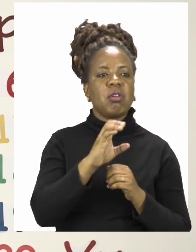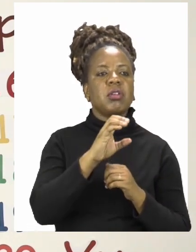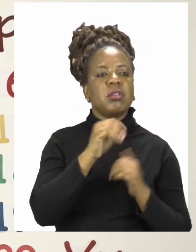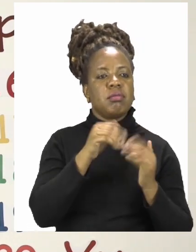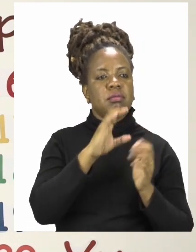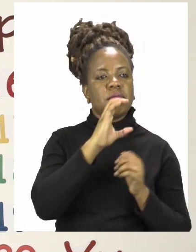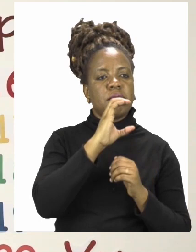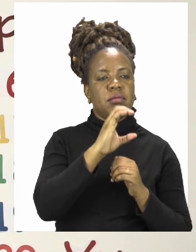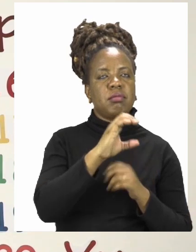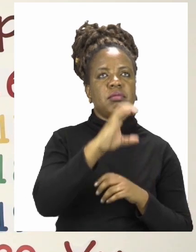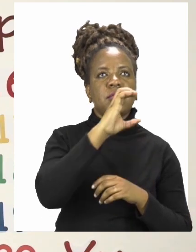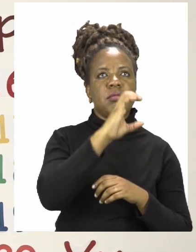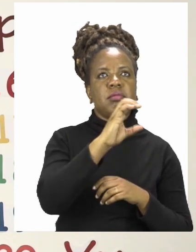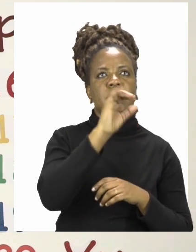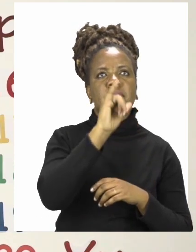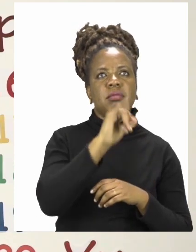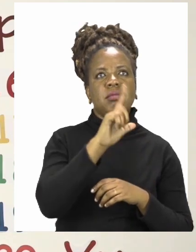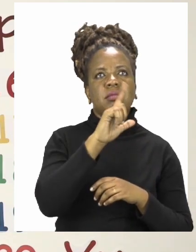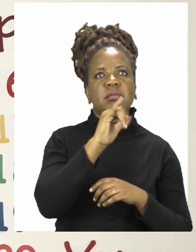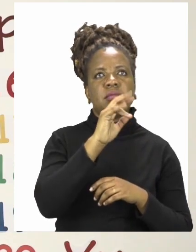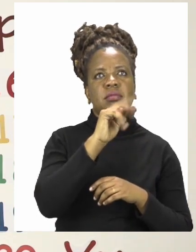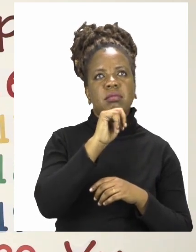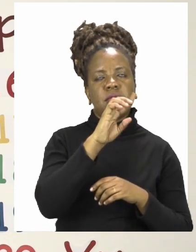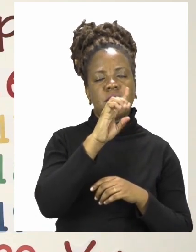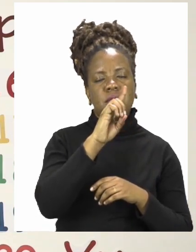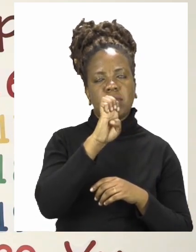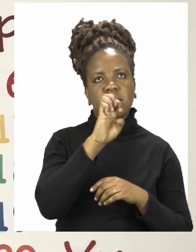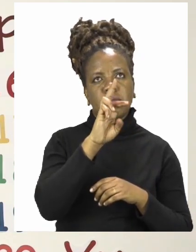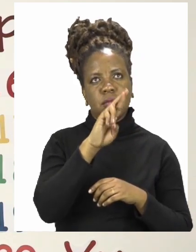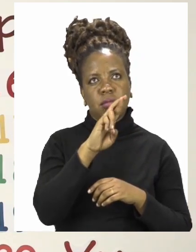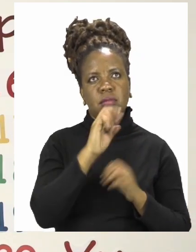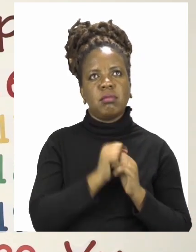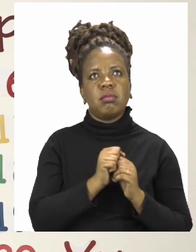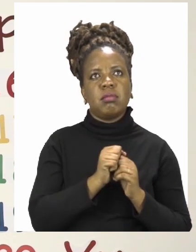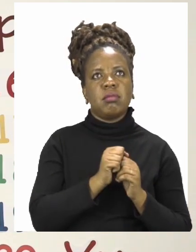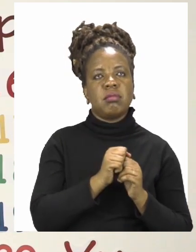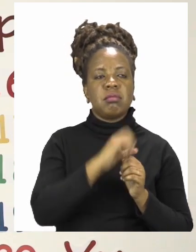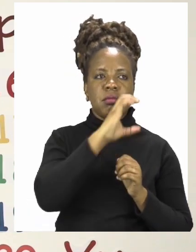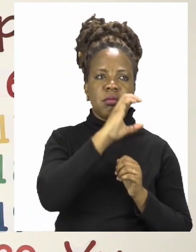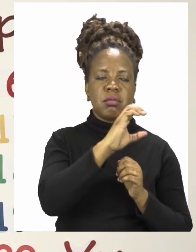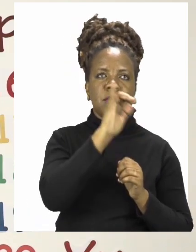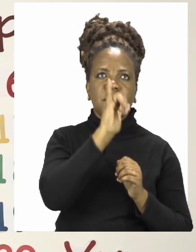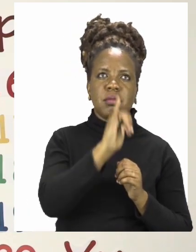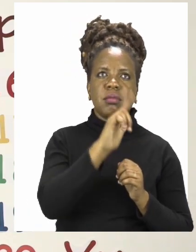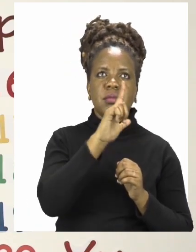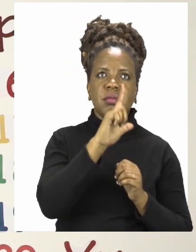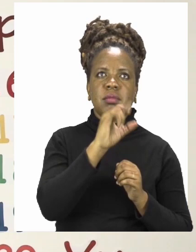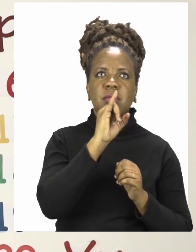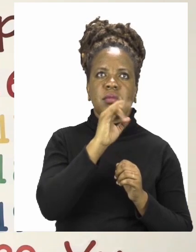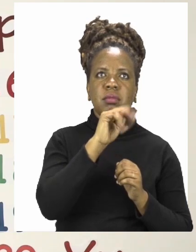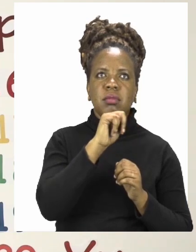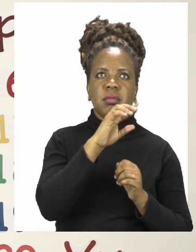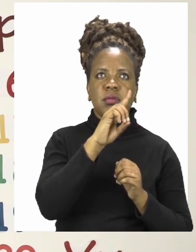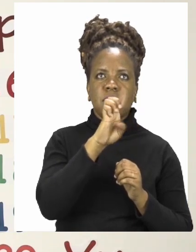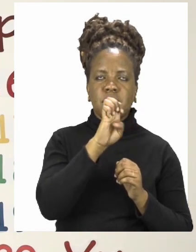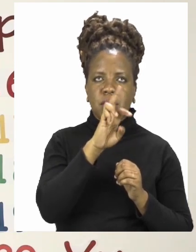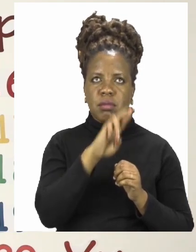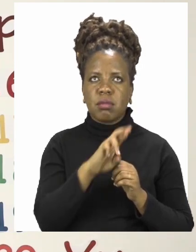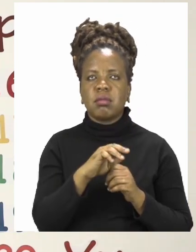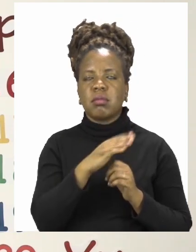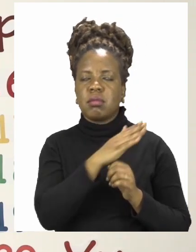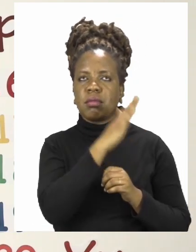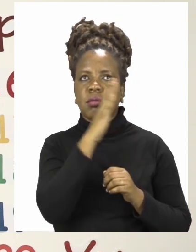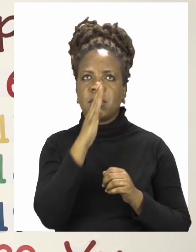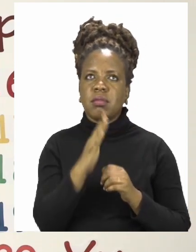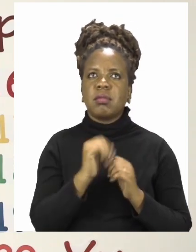your cylinder below, well done. Remember, cylinder has CY instead of CI. Be careful with